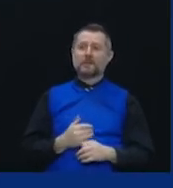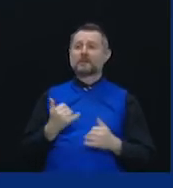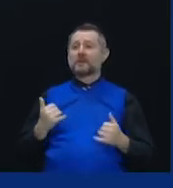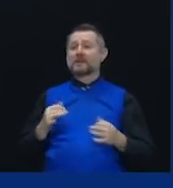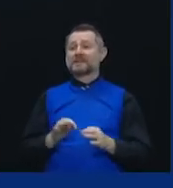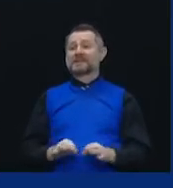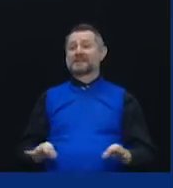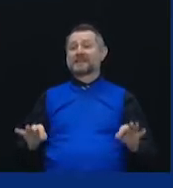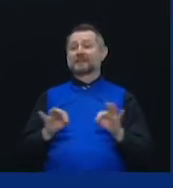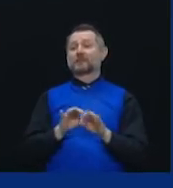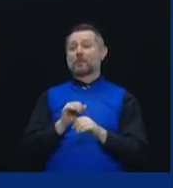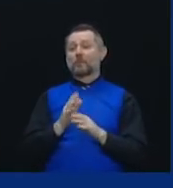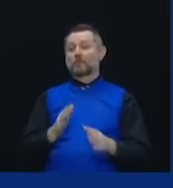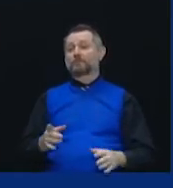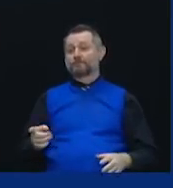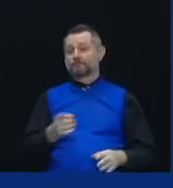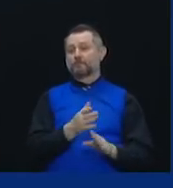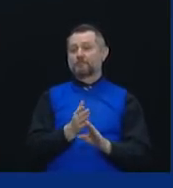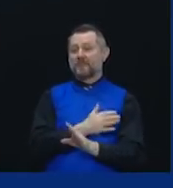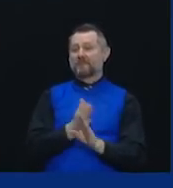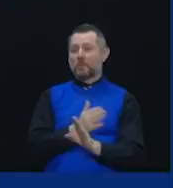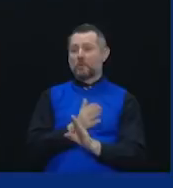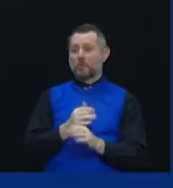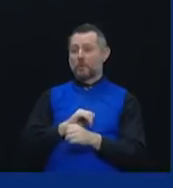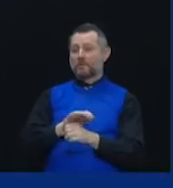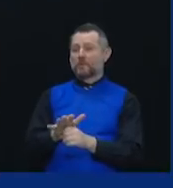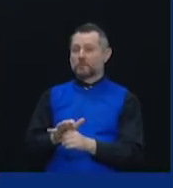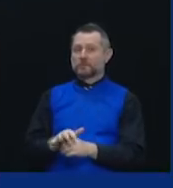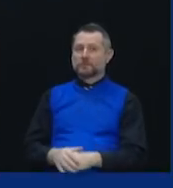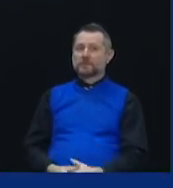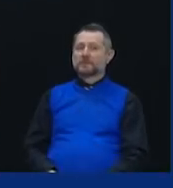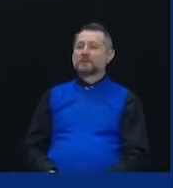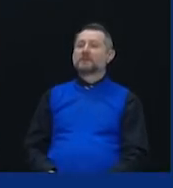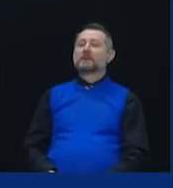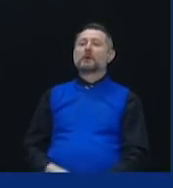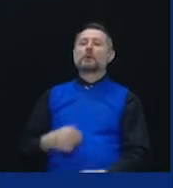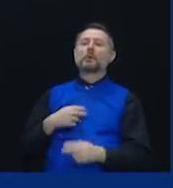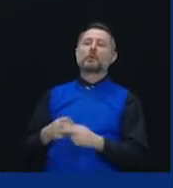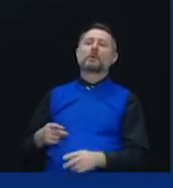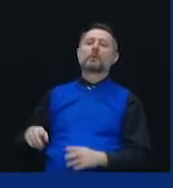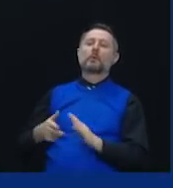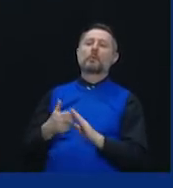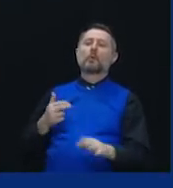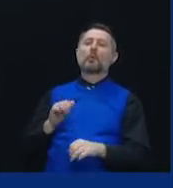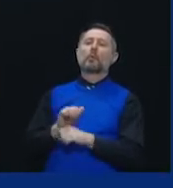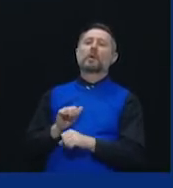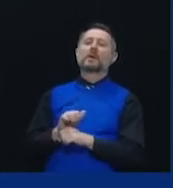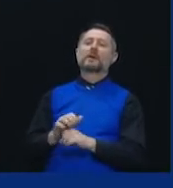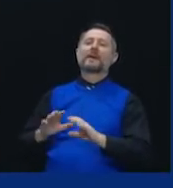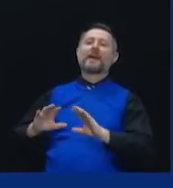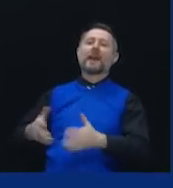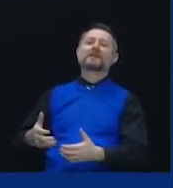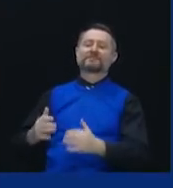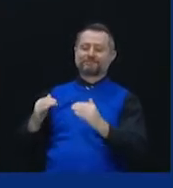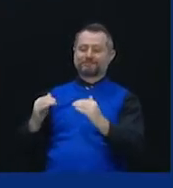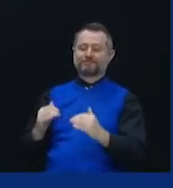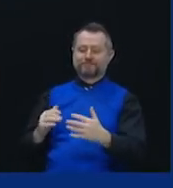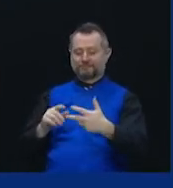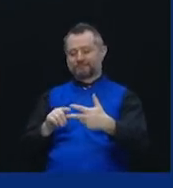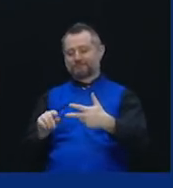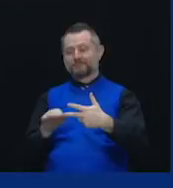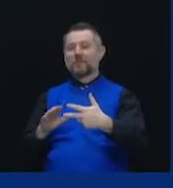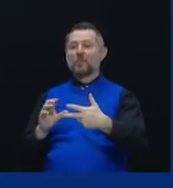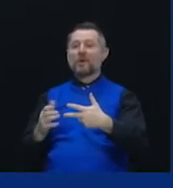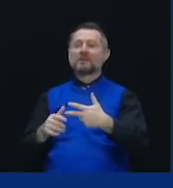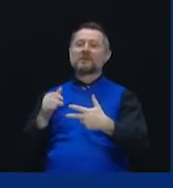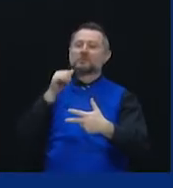Before COVID, they were working class women and men. who